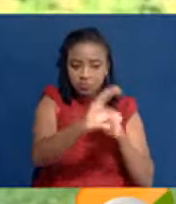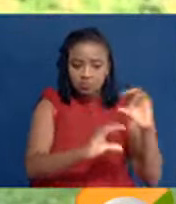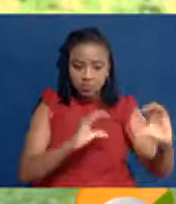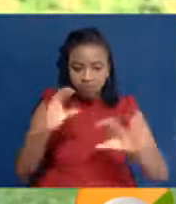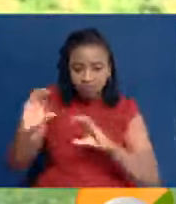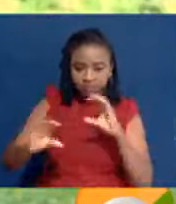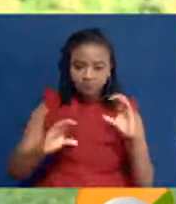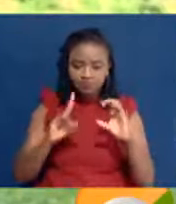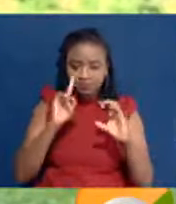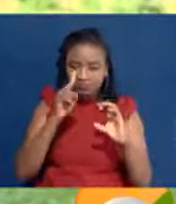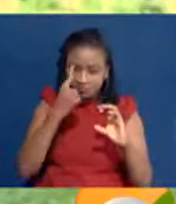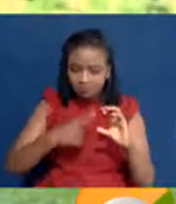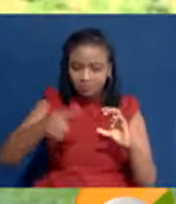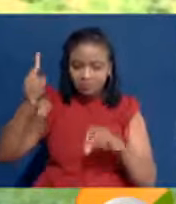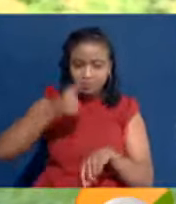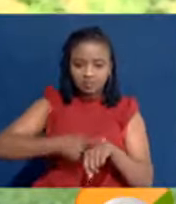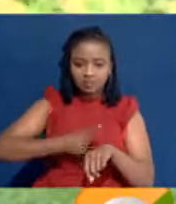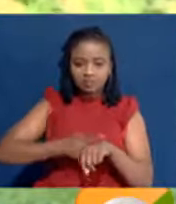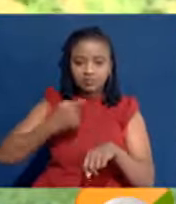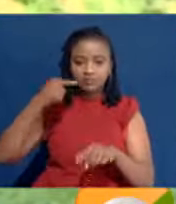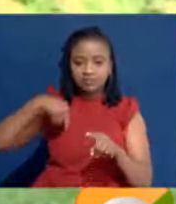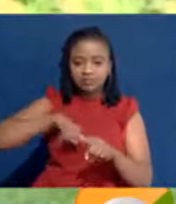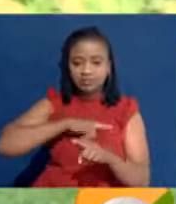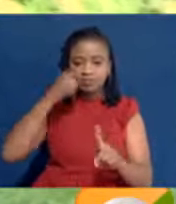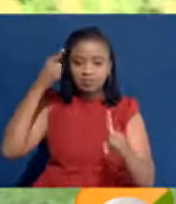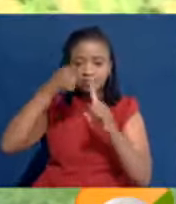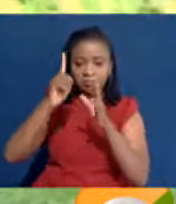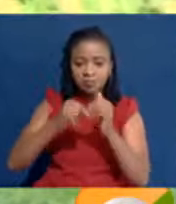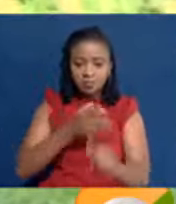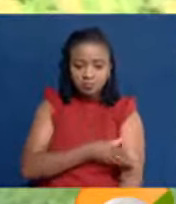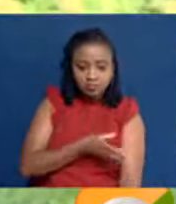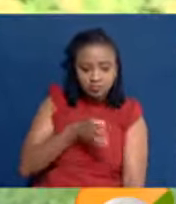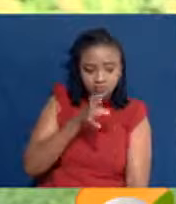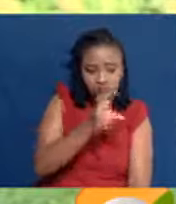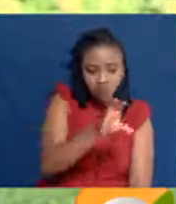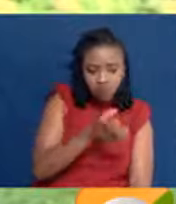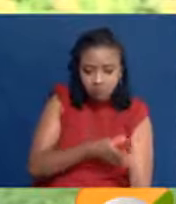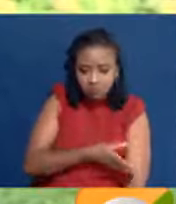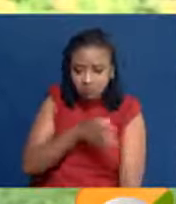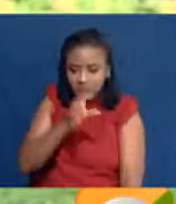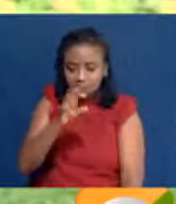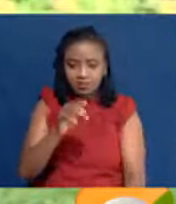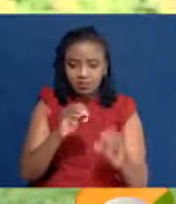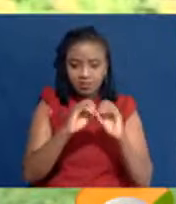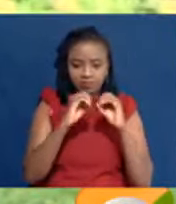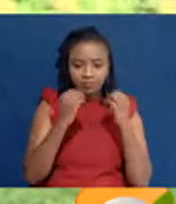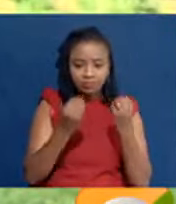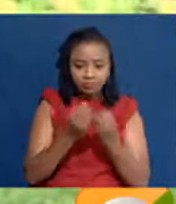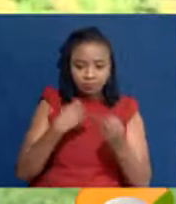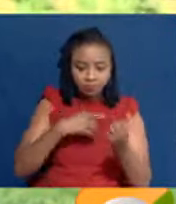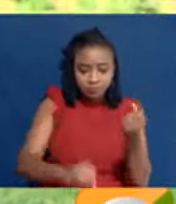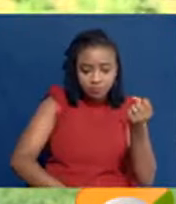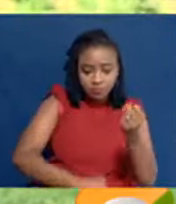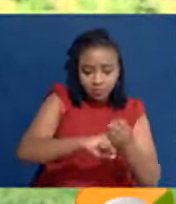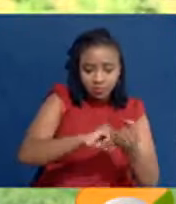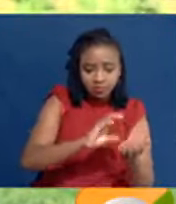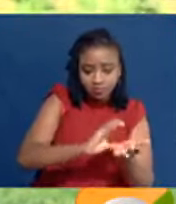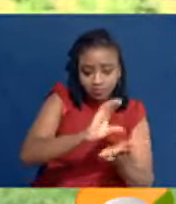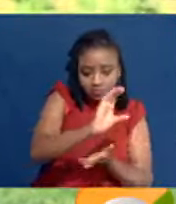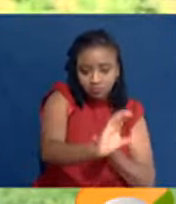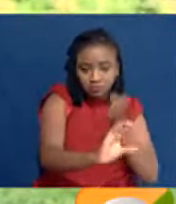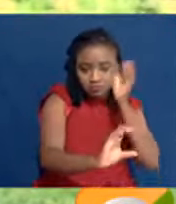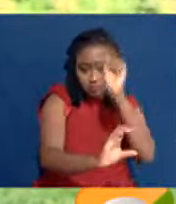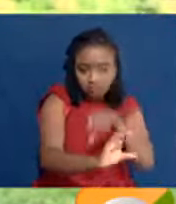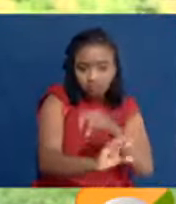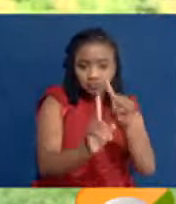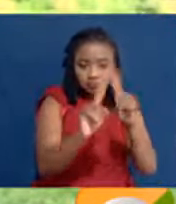Earth Fund is building the capacity of the organizations they're investing in. So saying that not only do we want to invest in you, we want